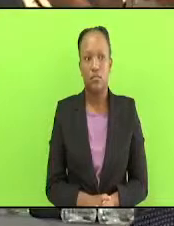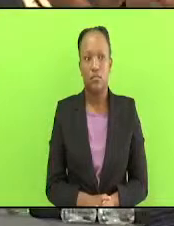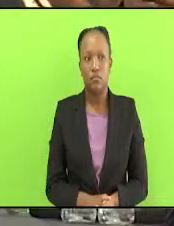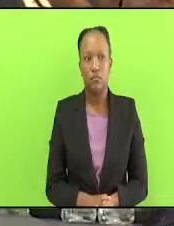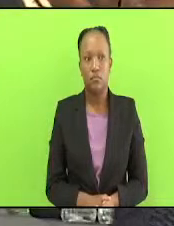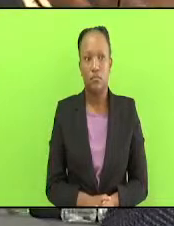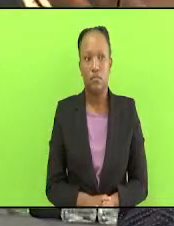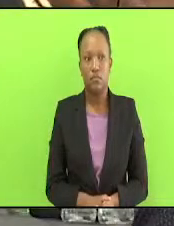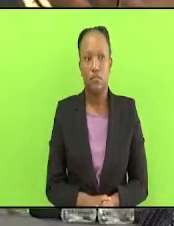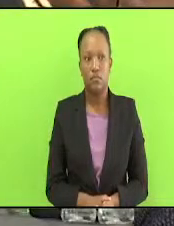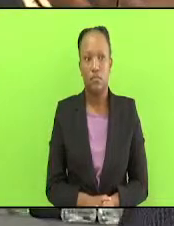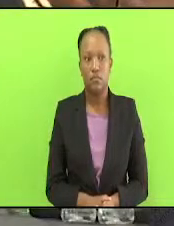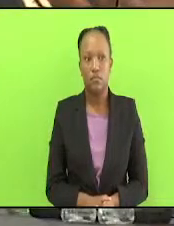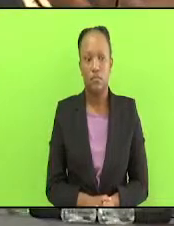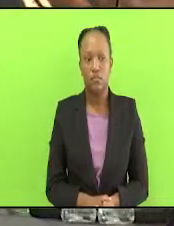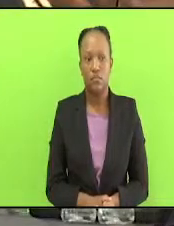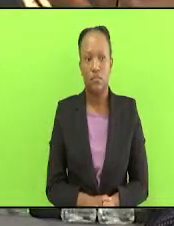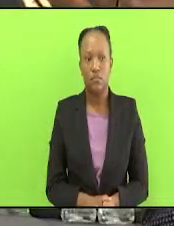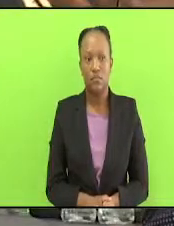Khabo pagamas khab